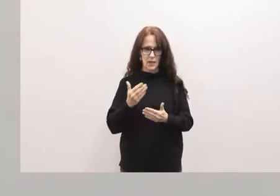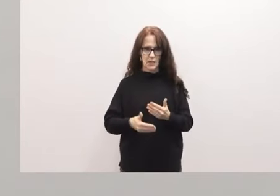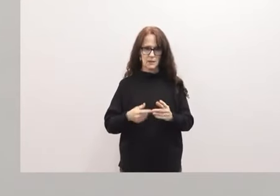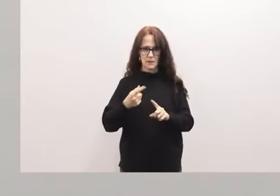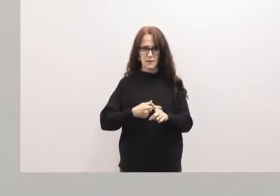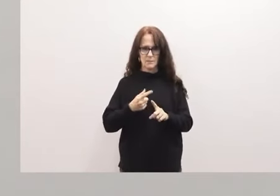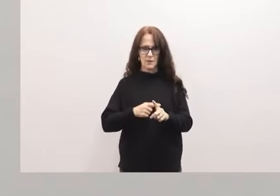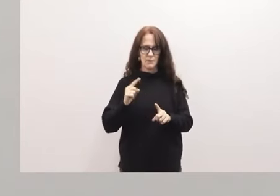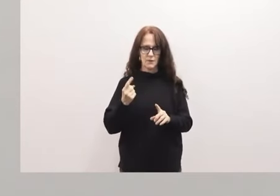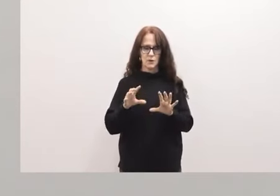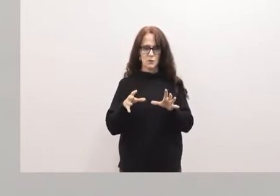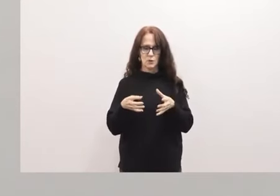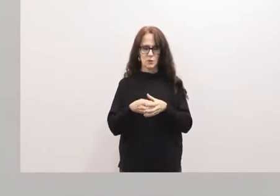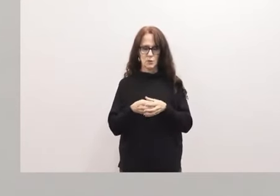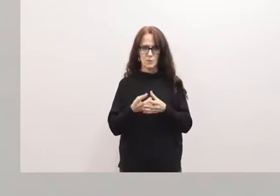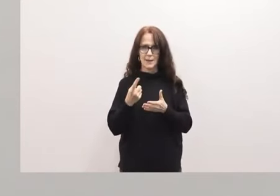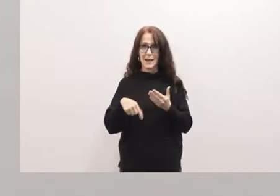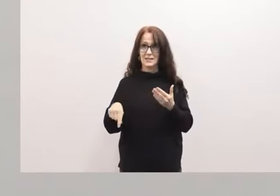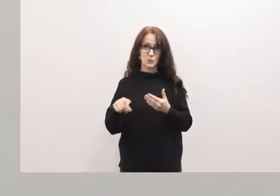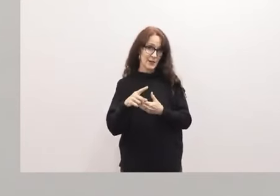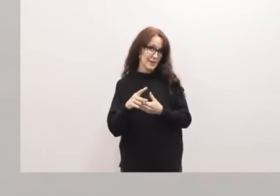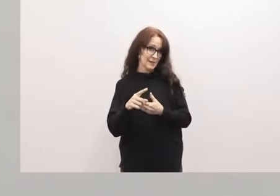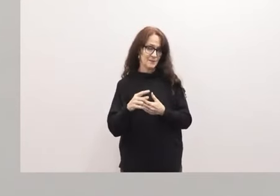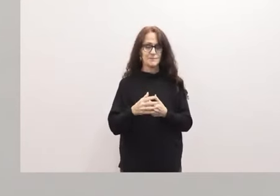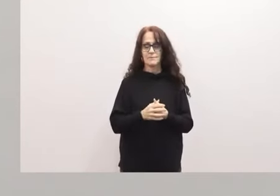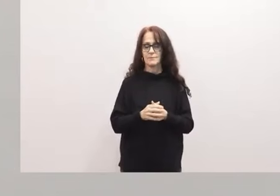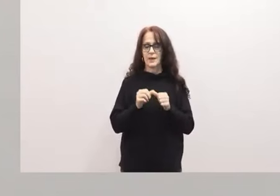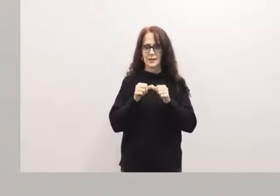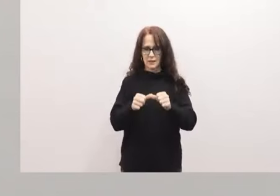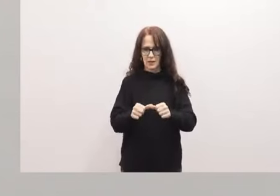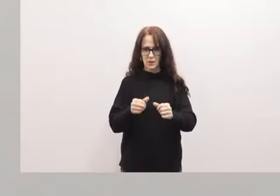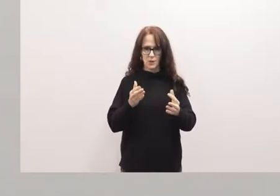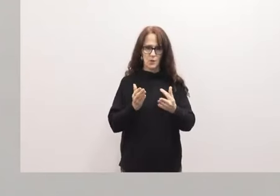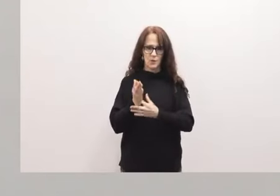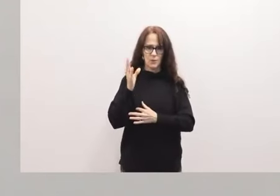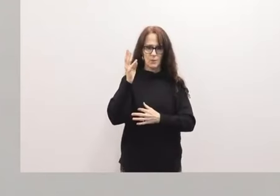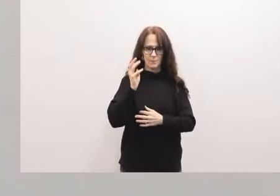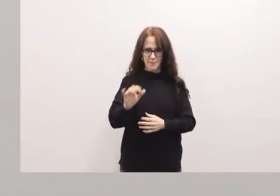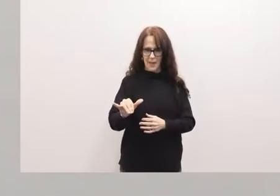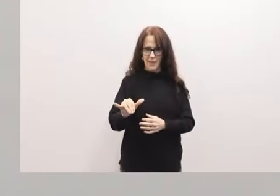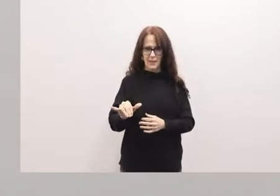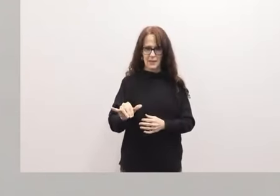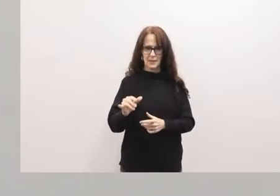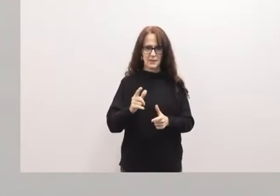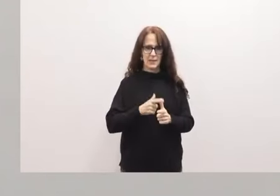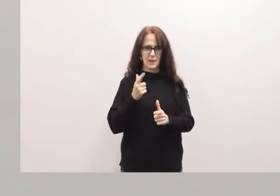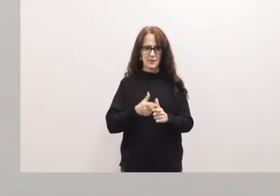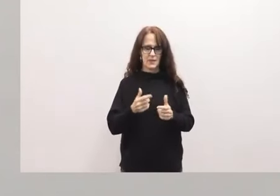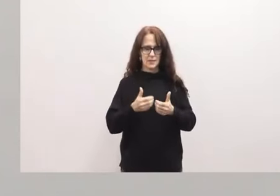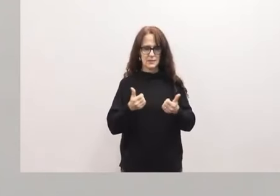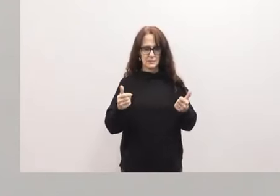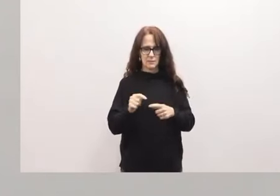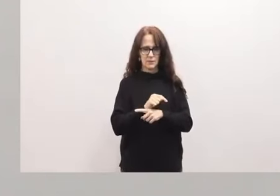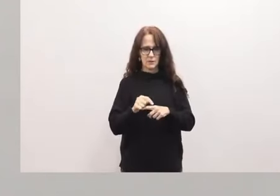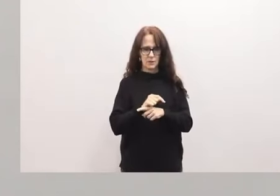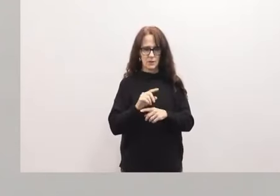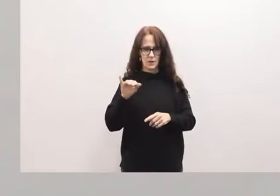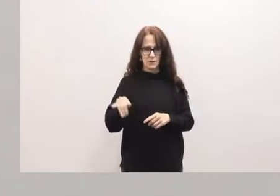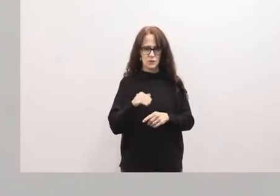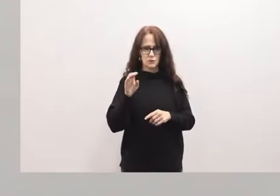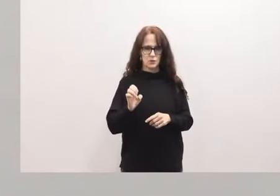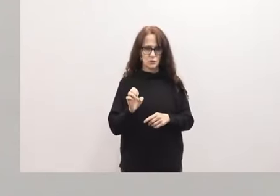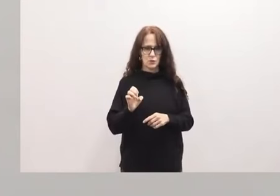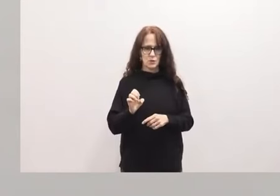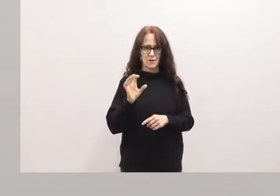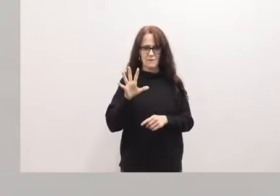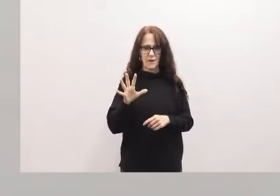month with our first group, actually next week. That'll continue through May. And then a separate training in June,